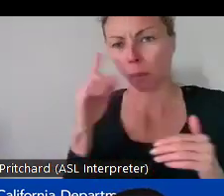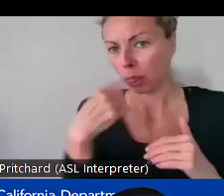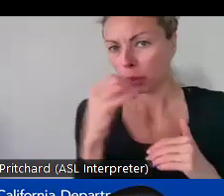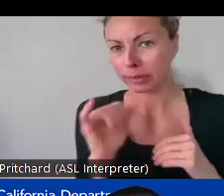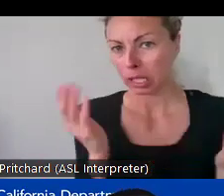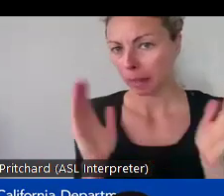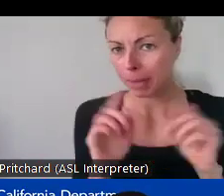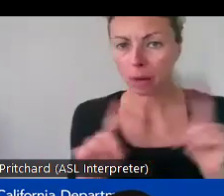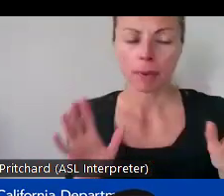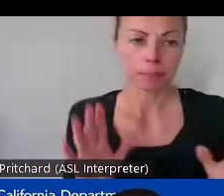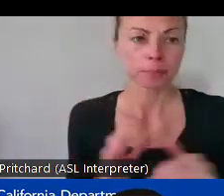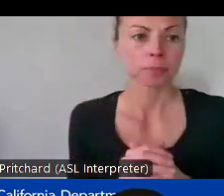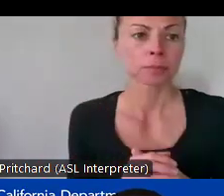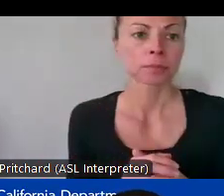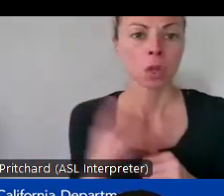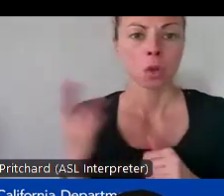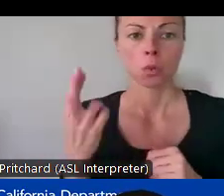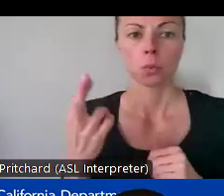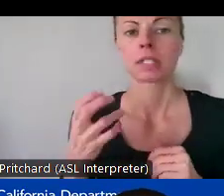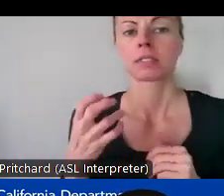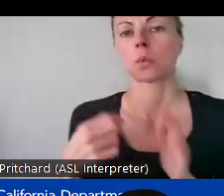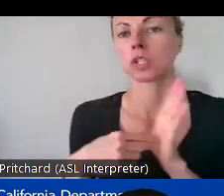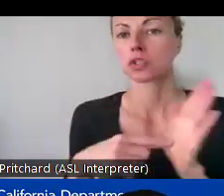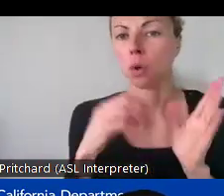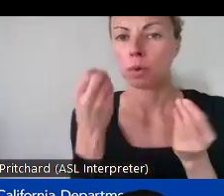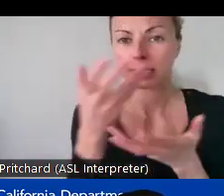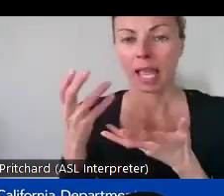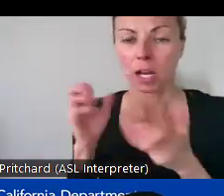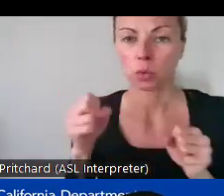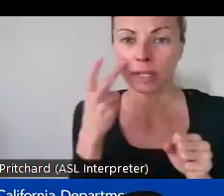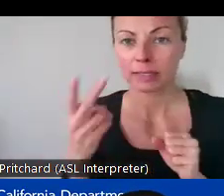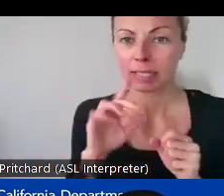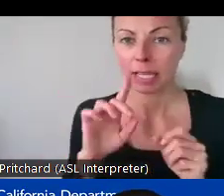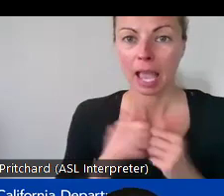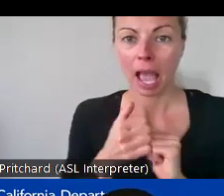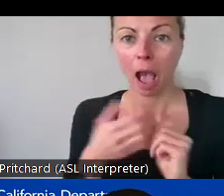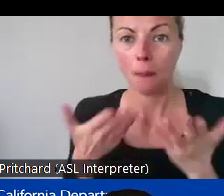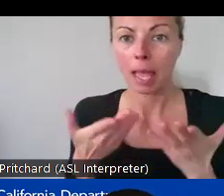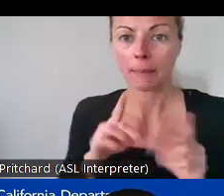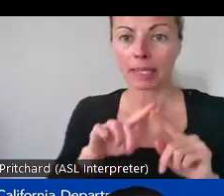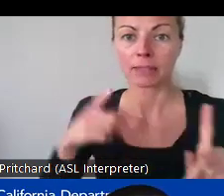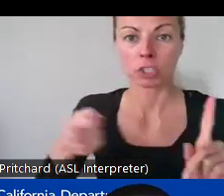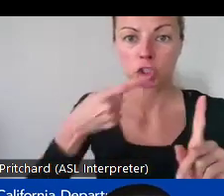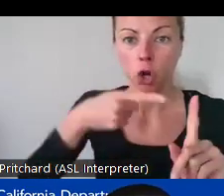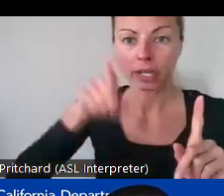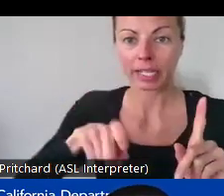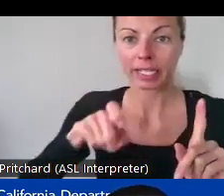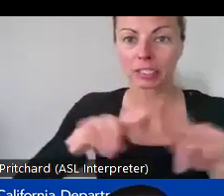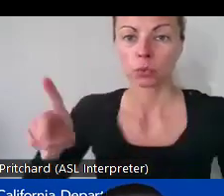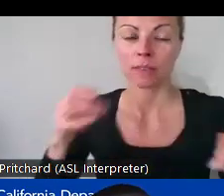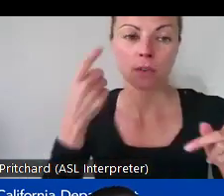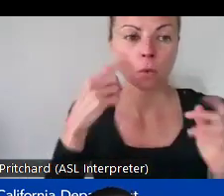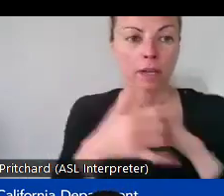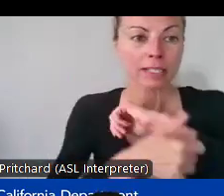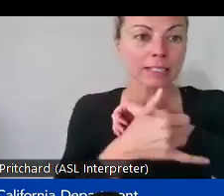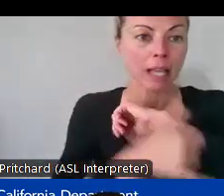that comparison. We're not. The reason we're displaying the data like this is so you can see how targeted needs may differ. So for example, in County A, the green data